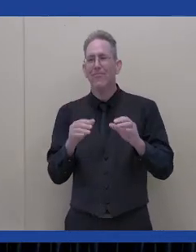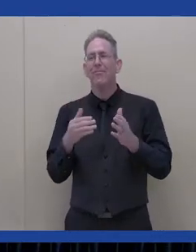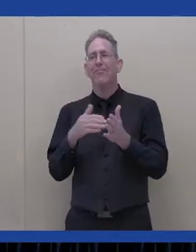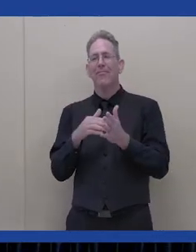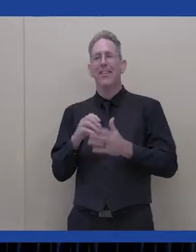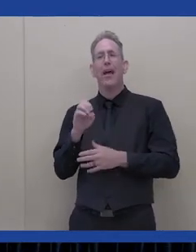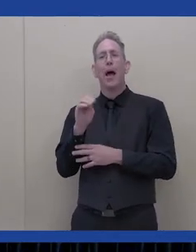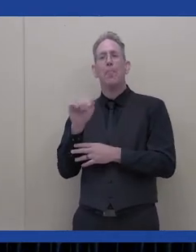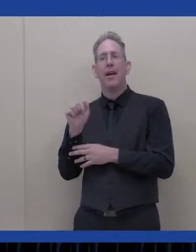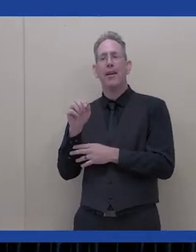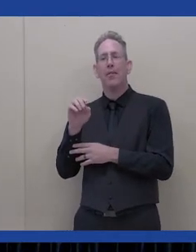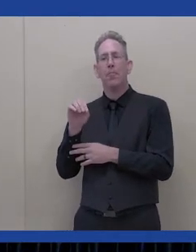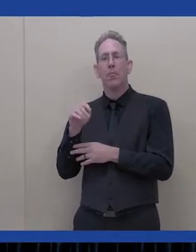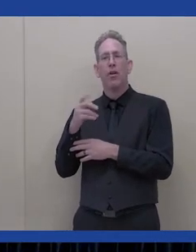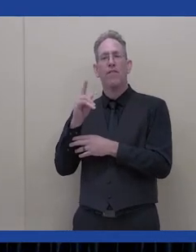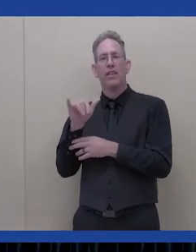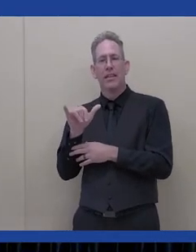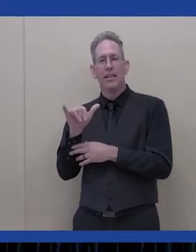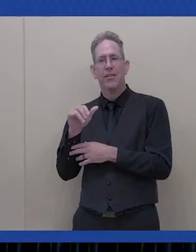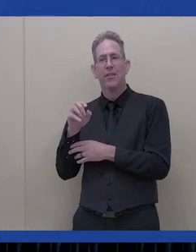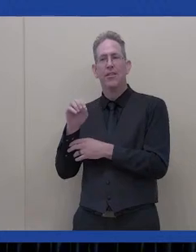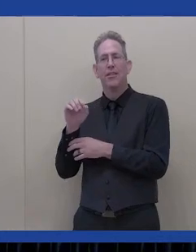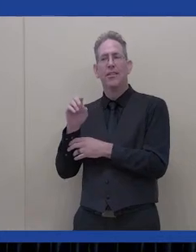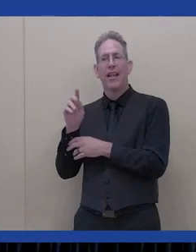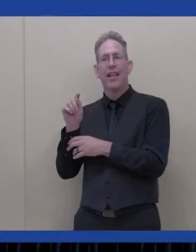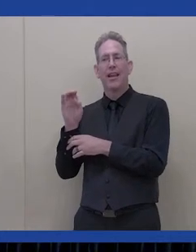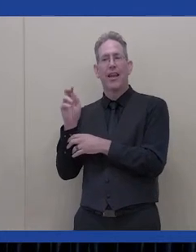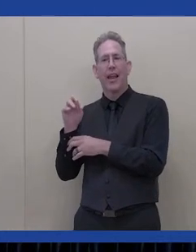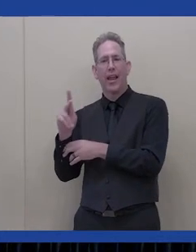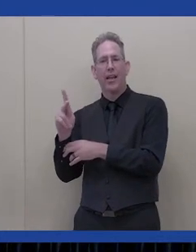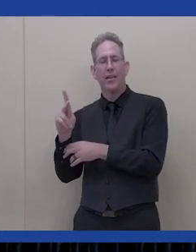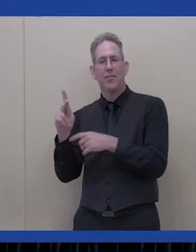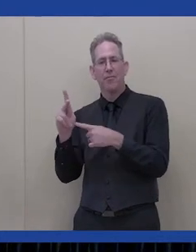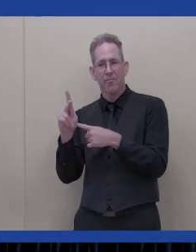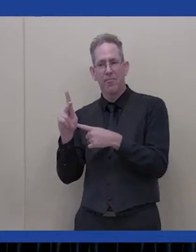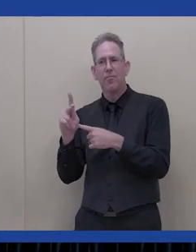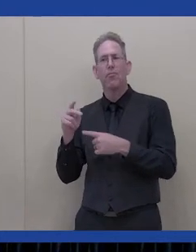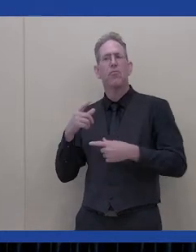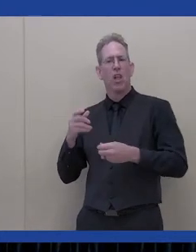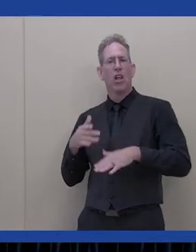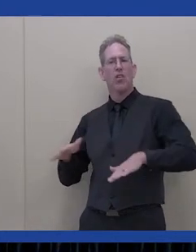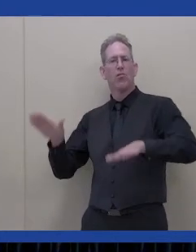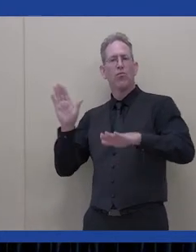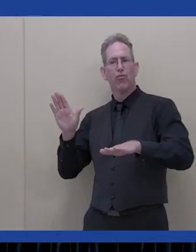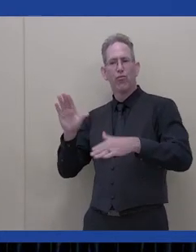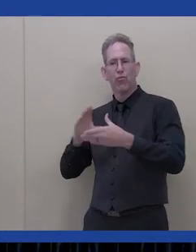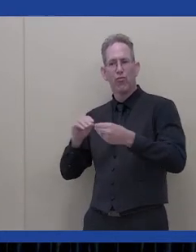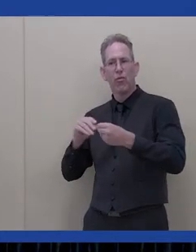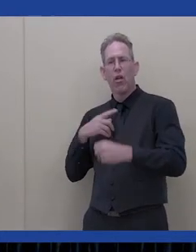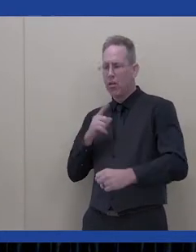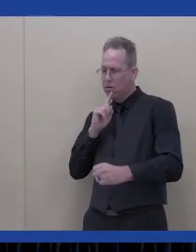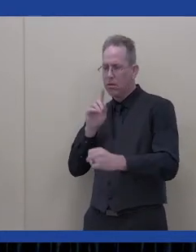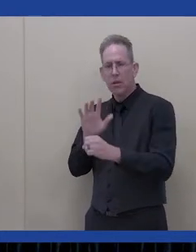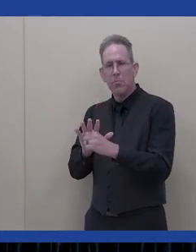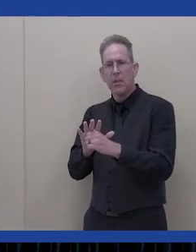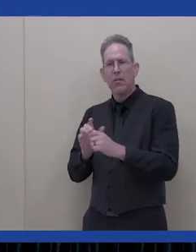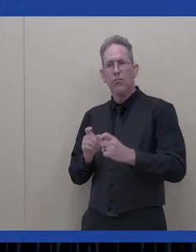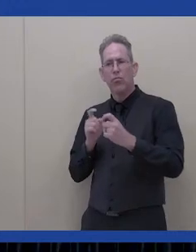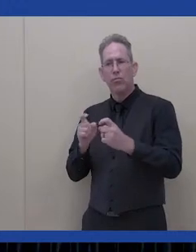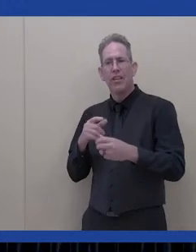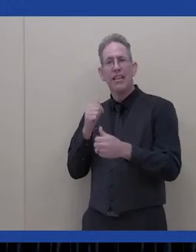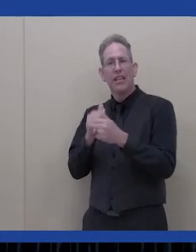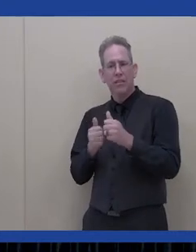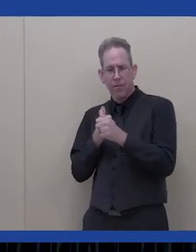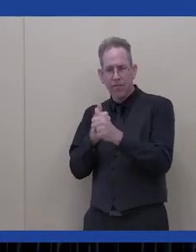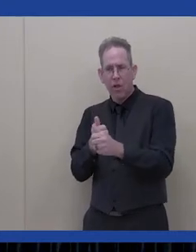Do solemnly swear and affirm. Do solemnly swear and affirm. That I will faithfully execute. That I will faithfully execute.